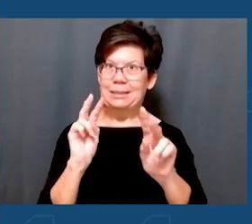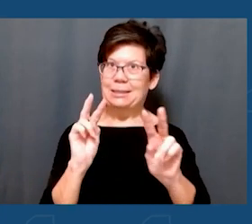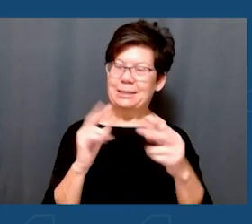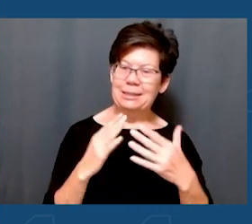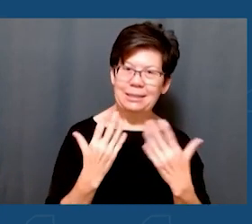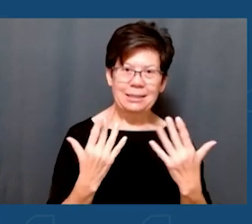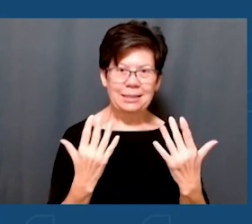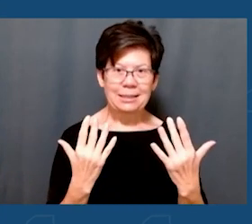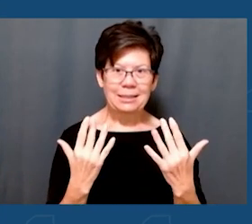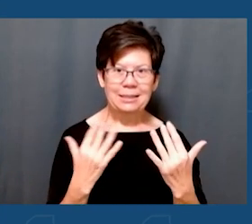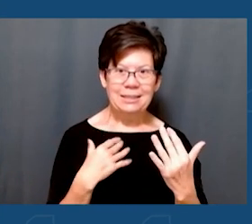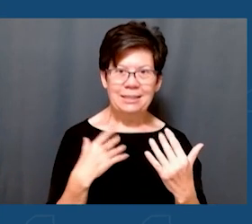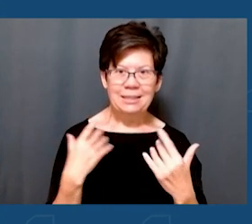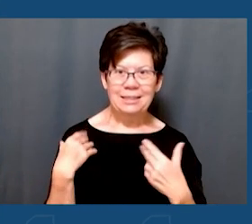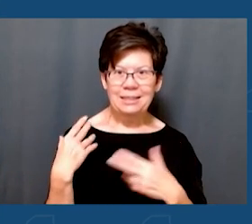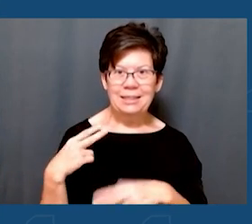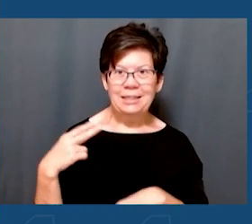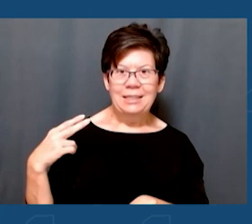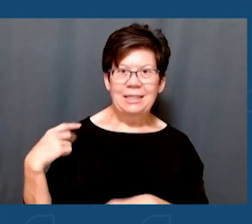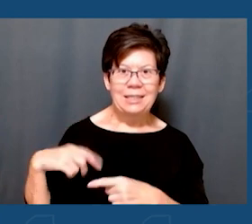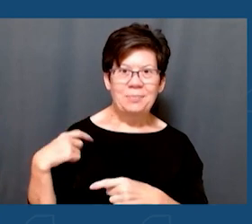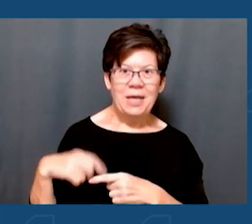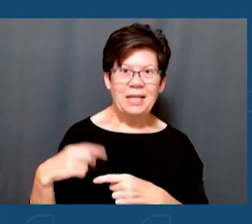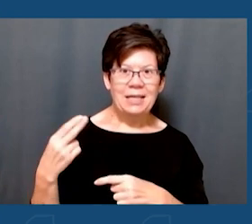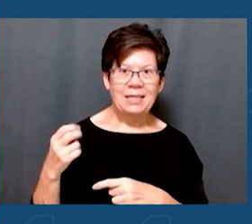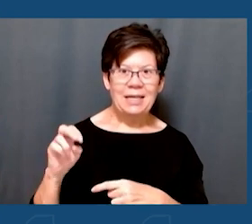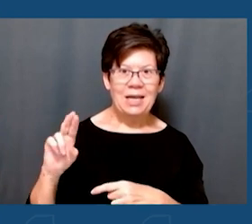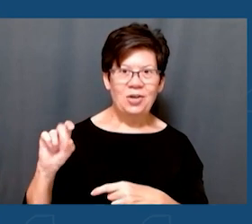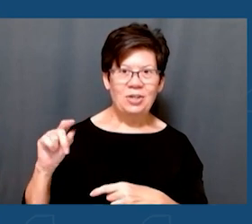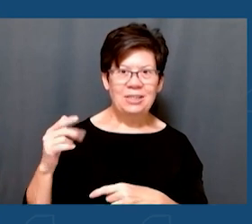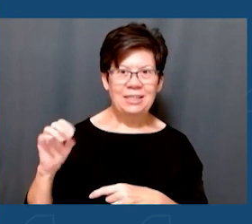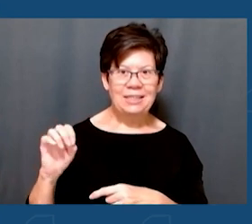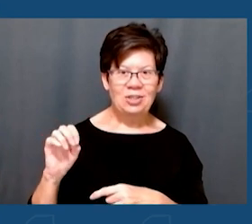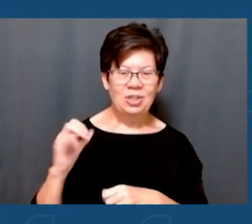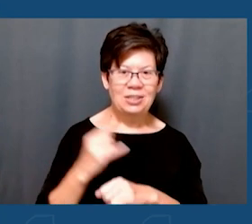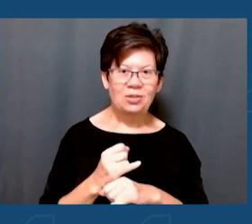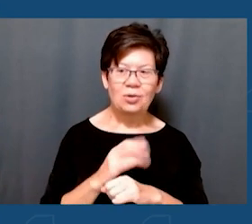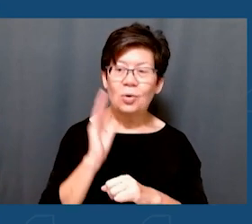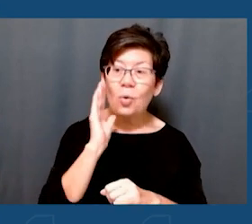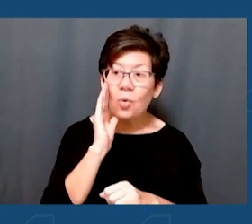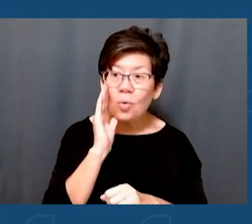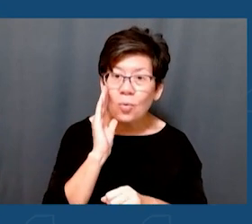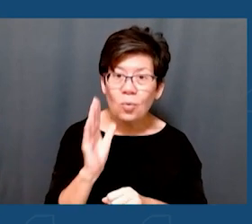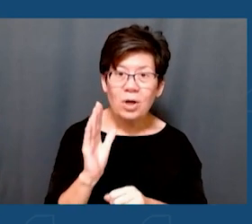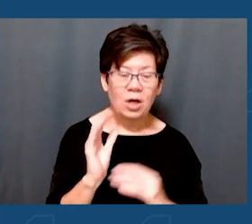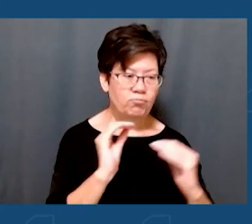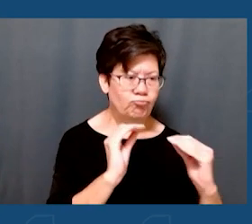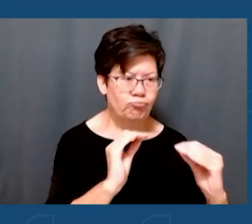Heritage Institute will promote and educate people on the rich